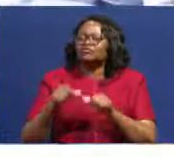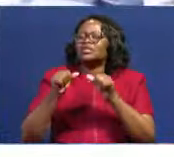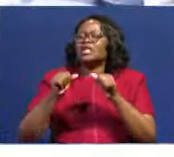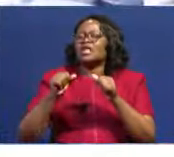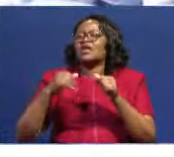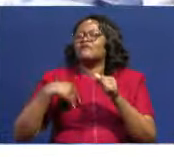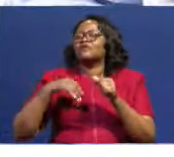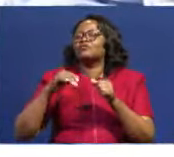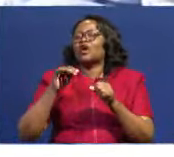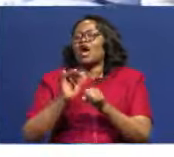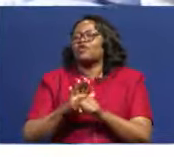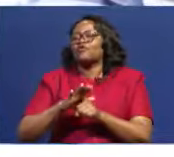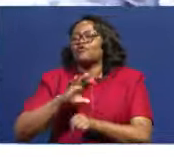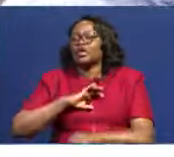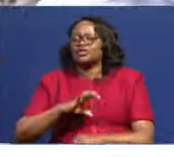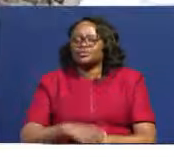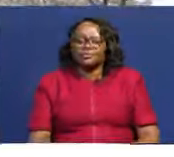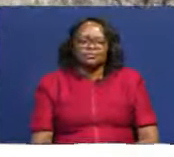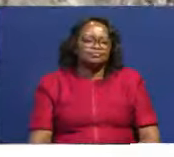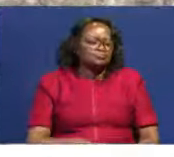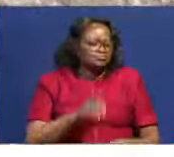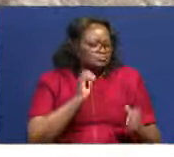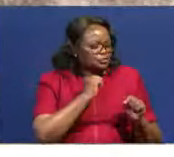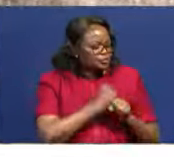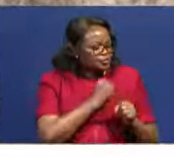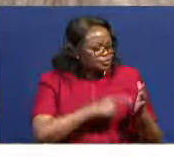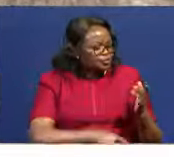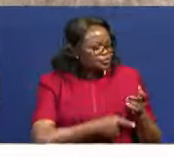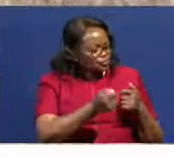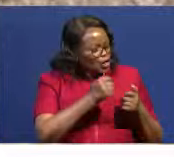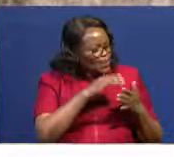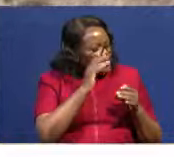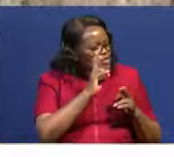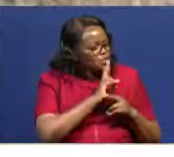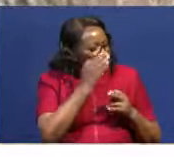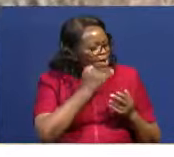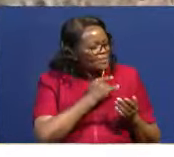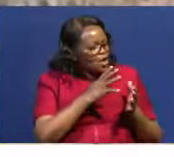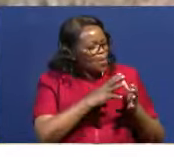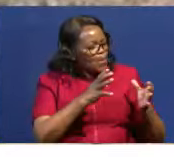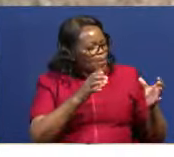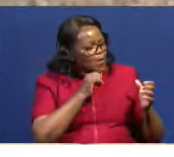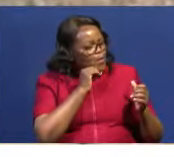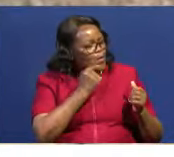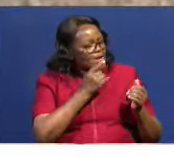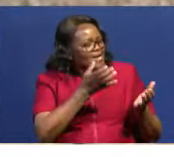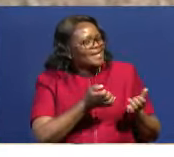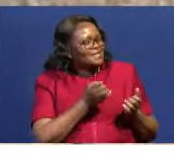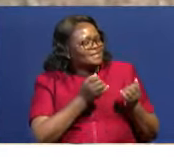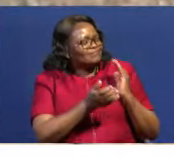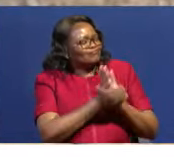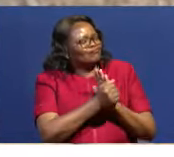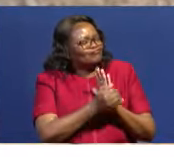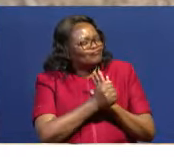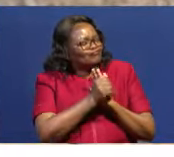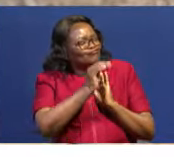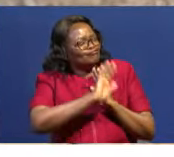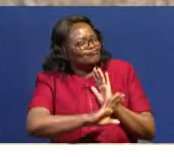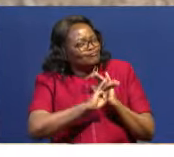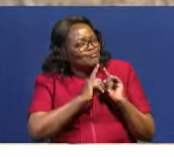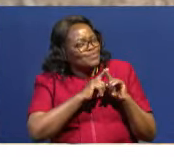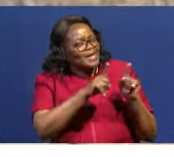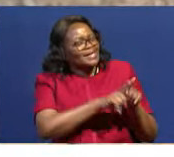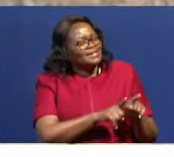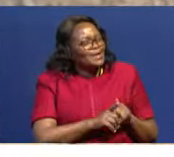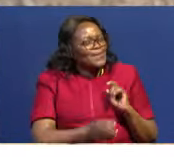ownership. And PS, what can you do to attract many youth? Because with this expansion, I'm sure you not only require experts in the field, the farmers, but